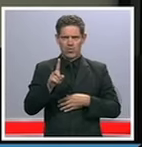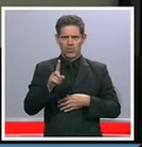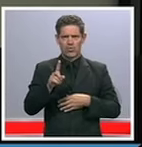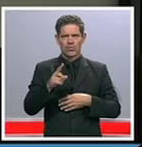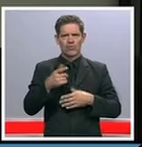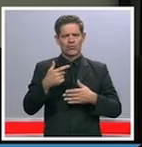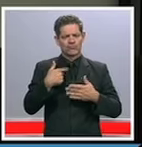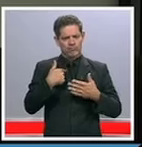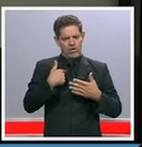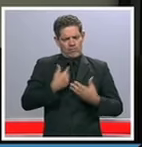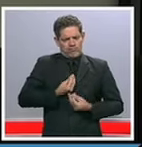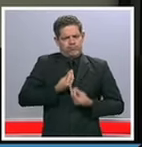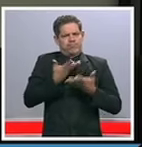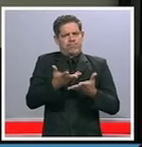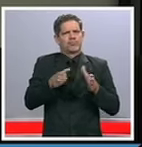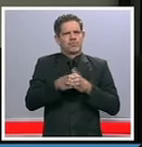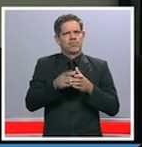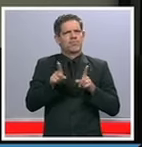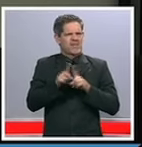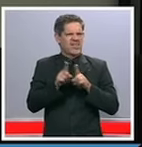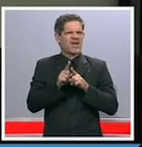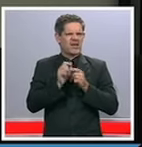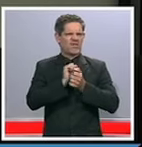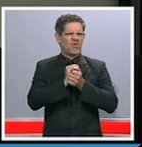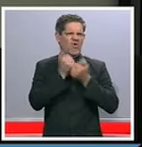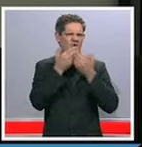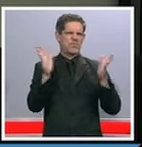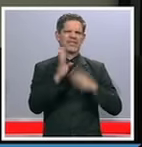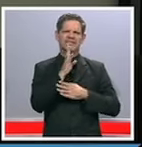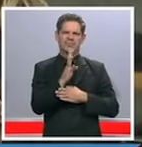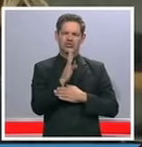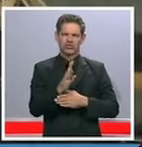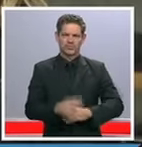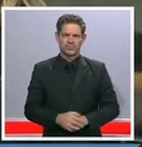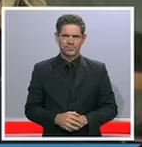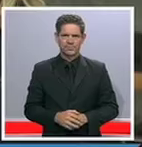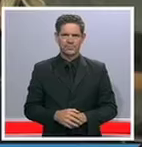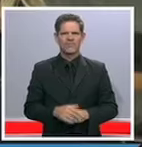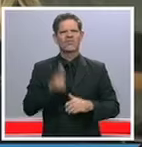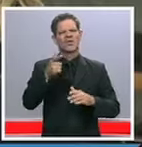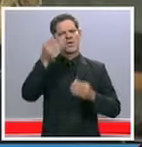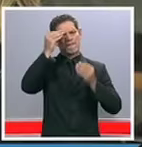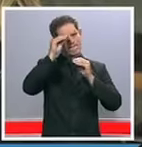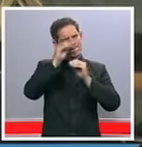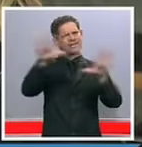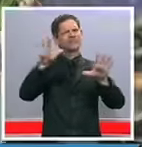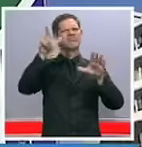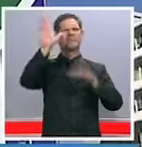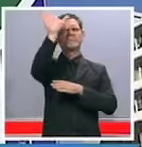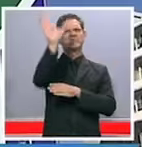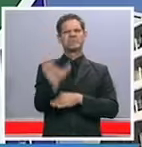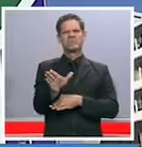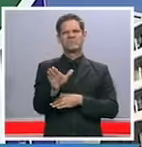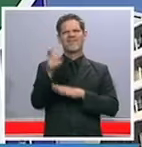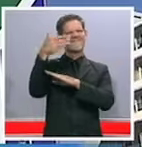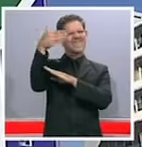peaceful sentiment as a form of free speech to stimulate debate, and that was it. What's the message of the flag? The